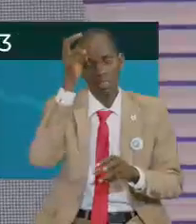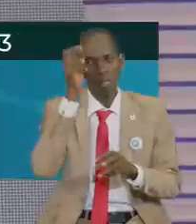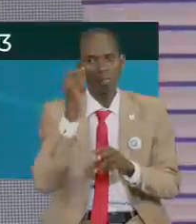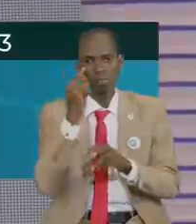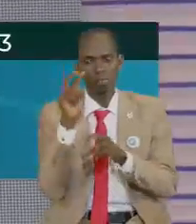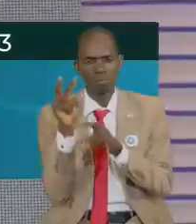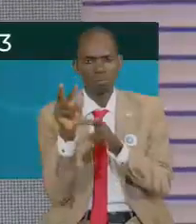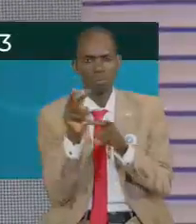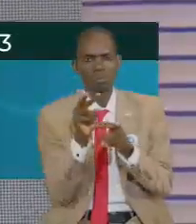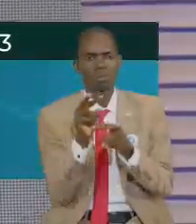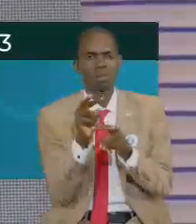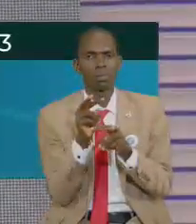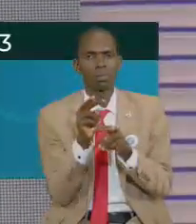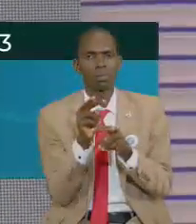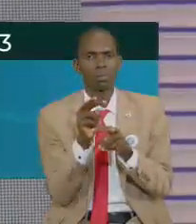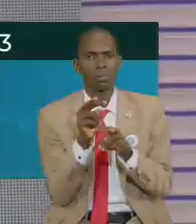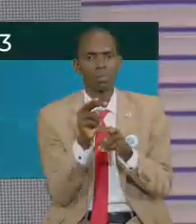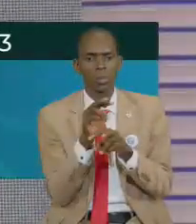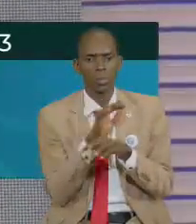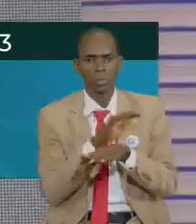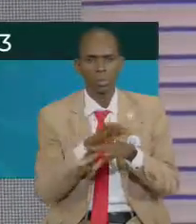you say, don't you believe me?